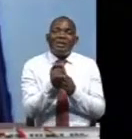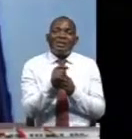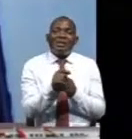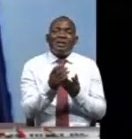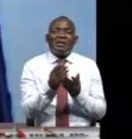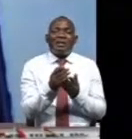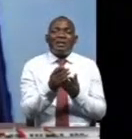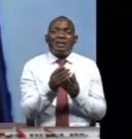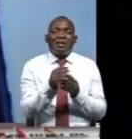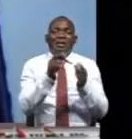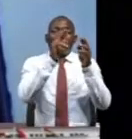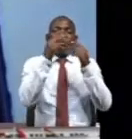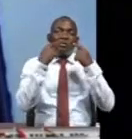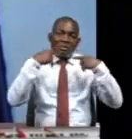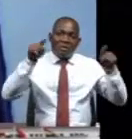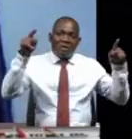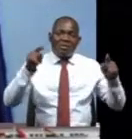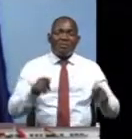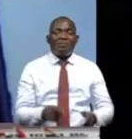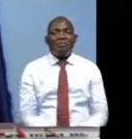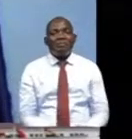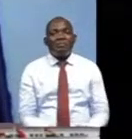that was declared.